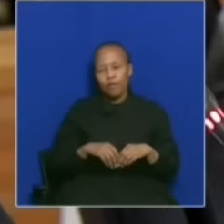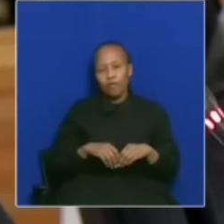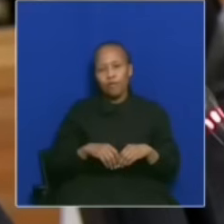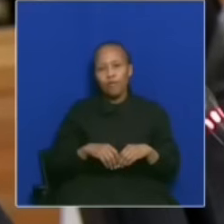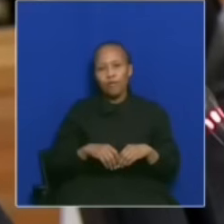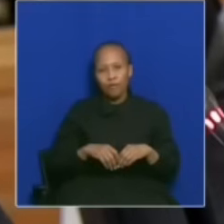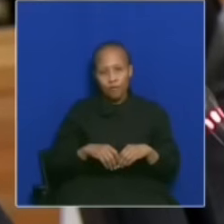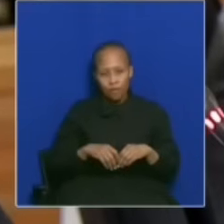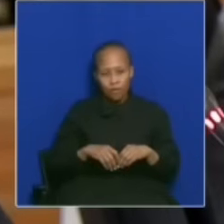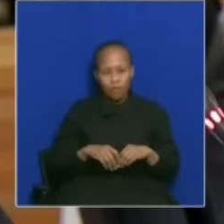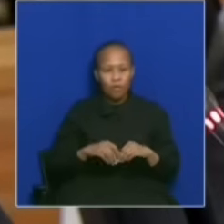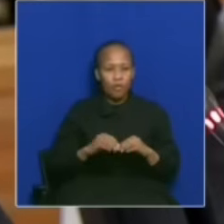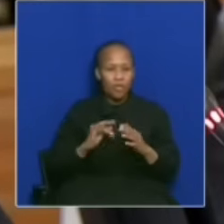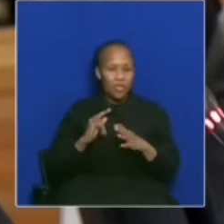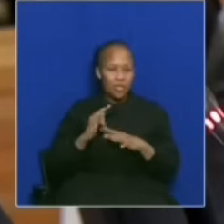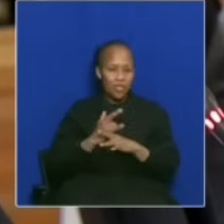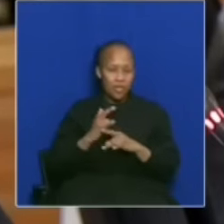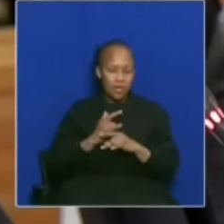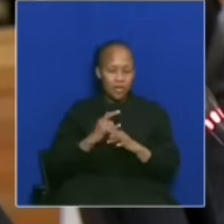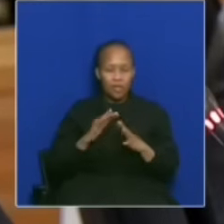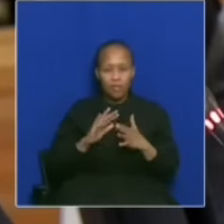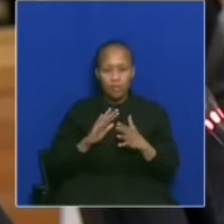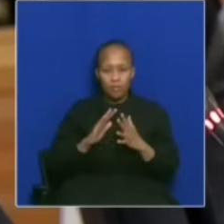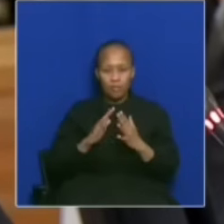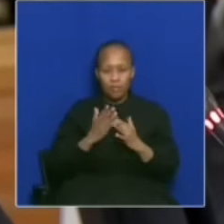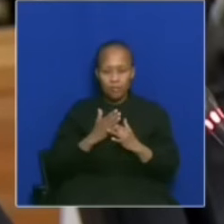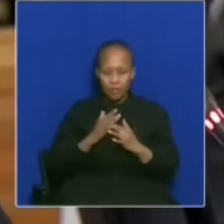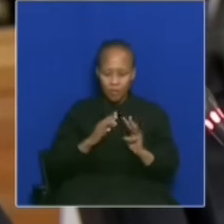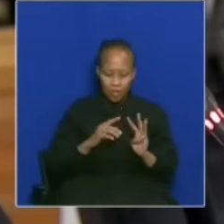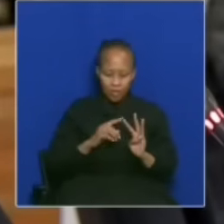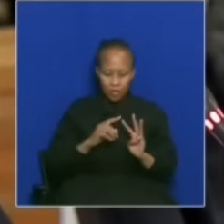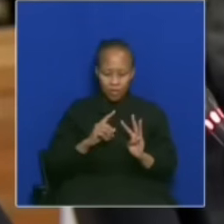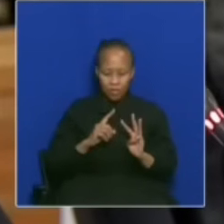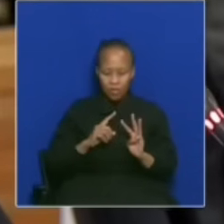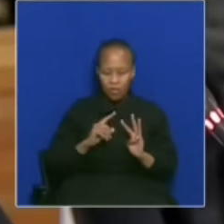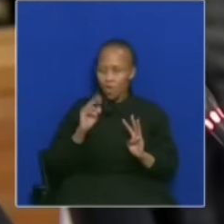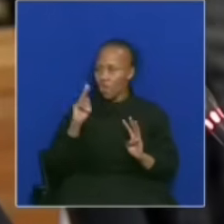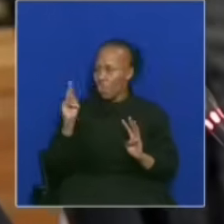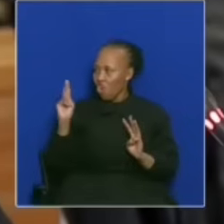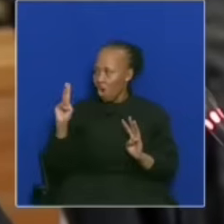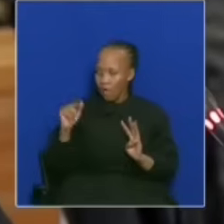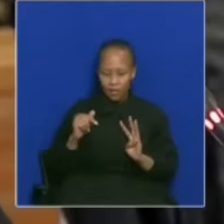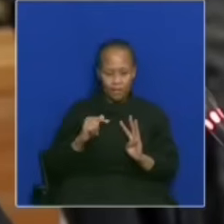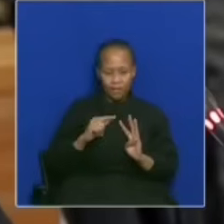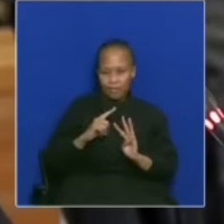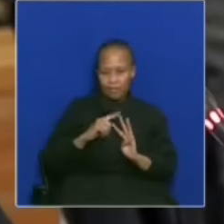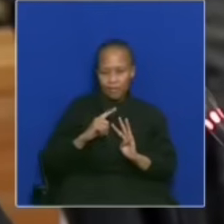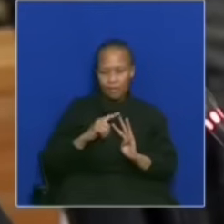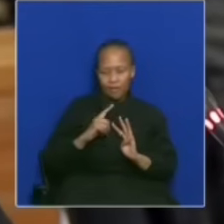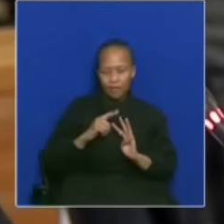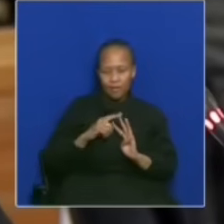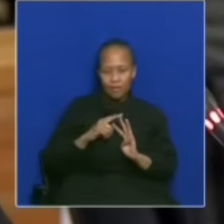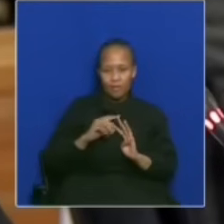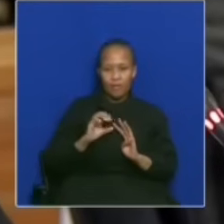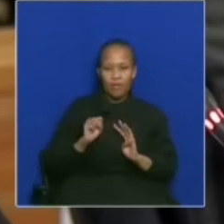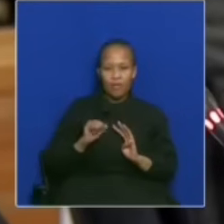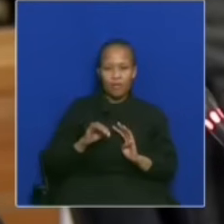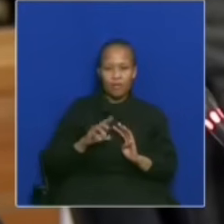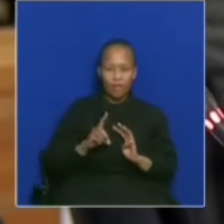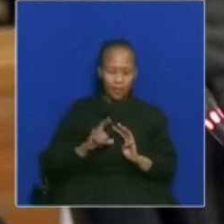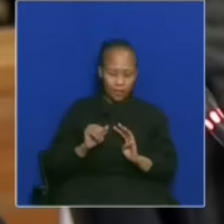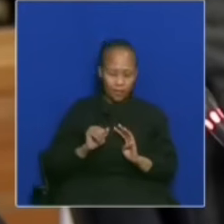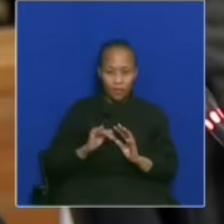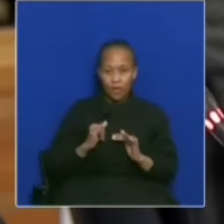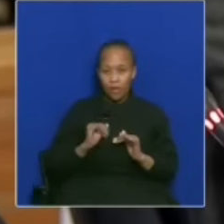Khan, where there may well be chats that are forwarded from chats that